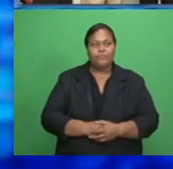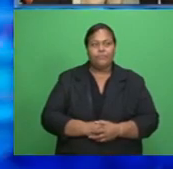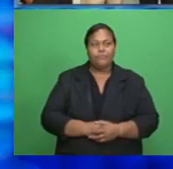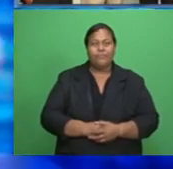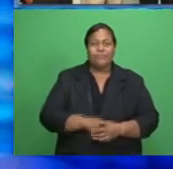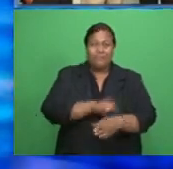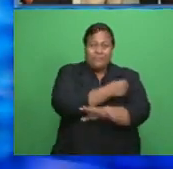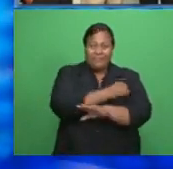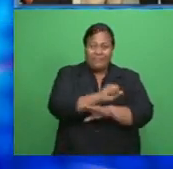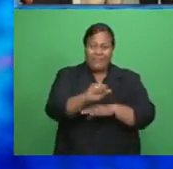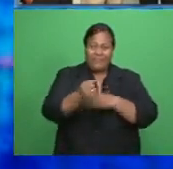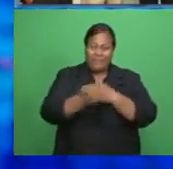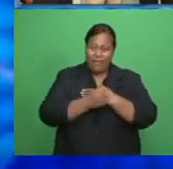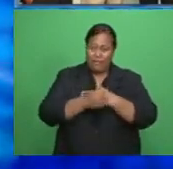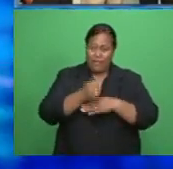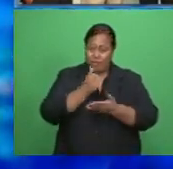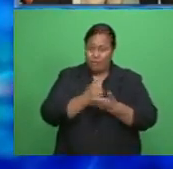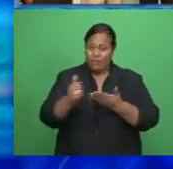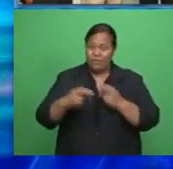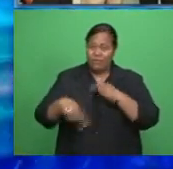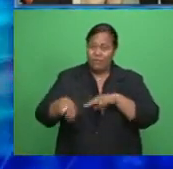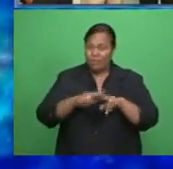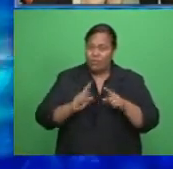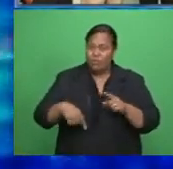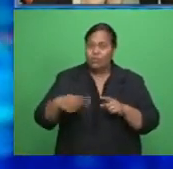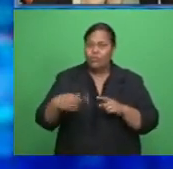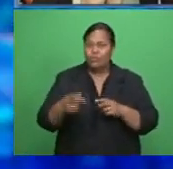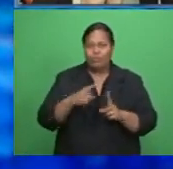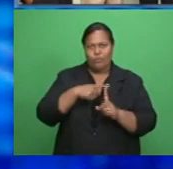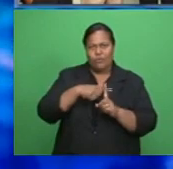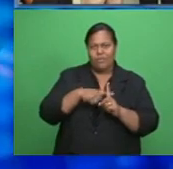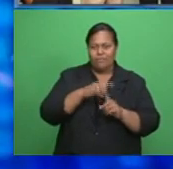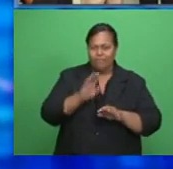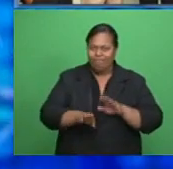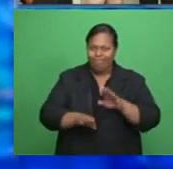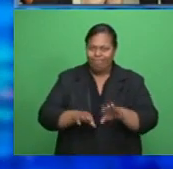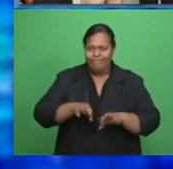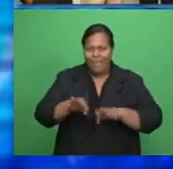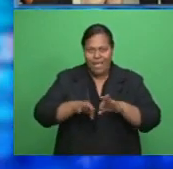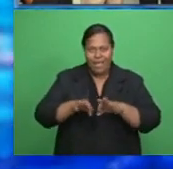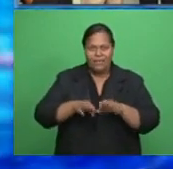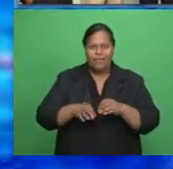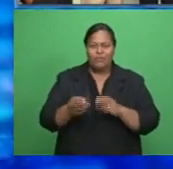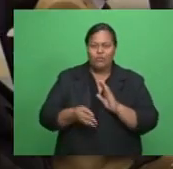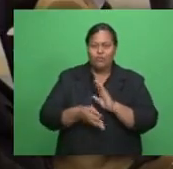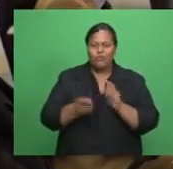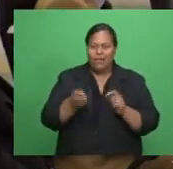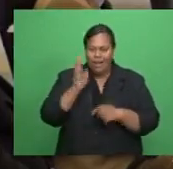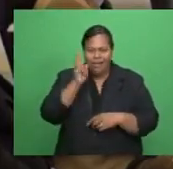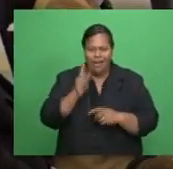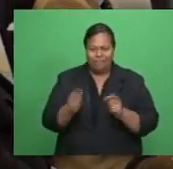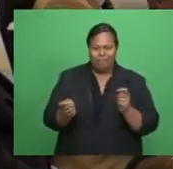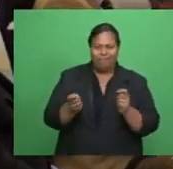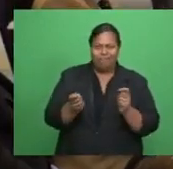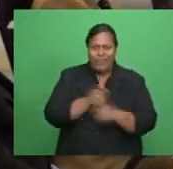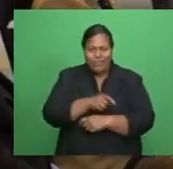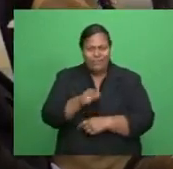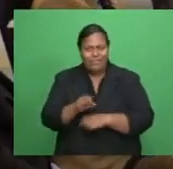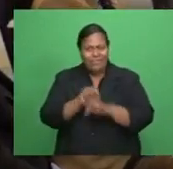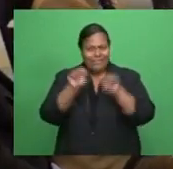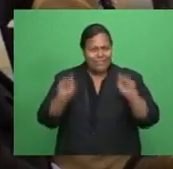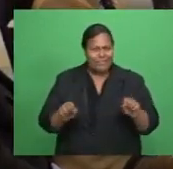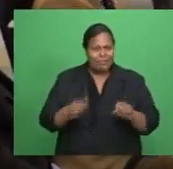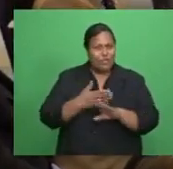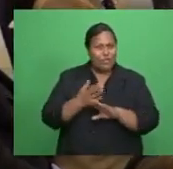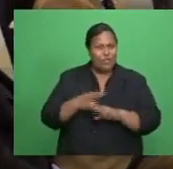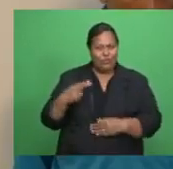of Fiji continues taking positive steps to improve service by redesigning its systems and processes. An example of this is new uniforms